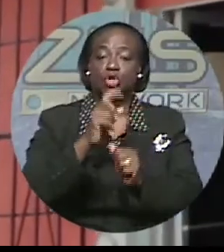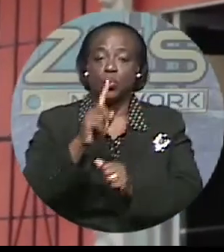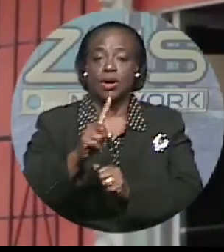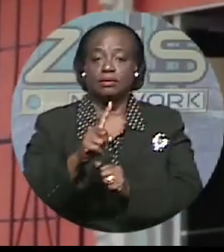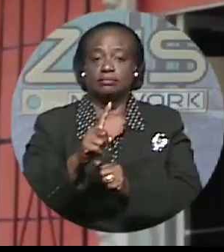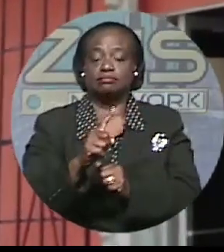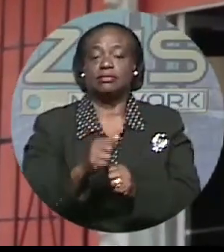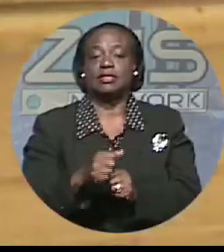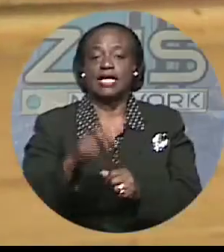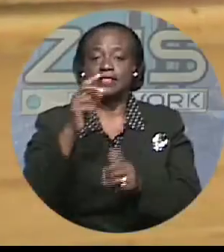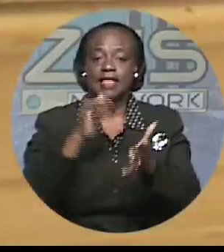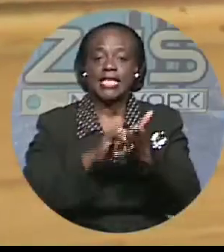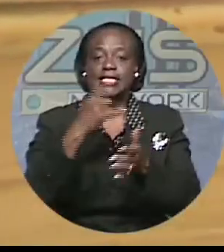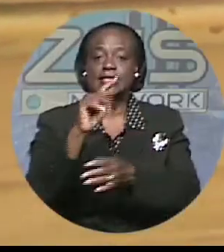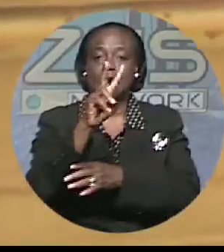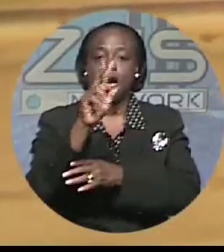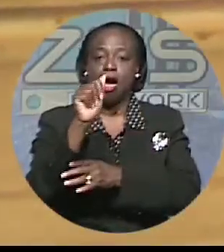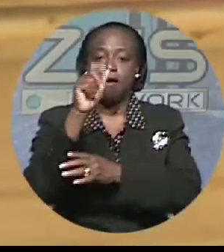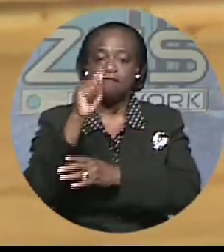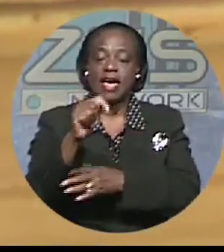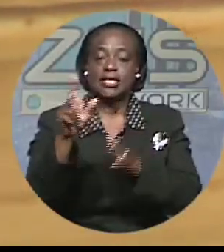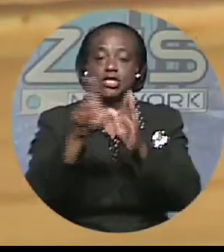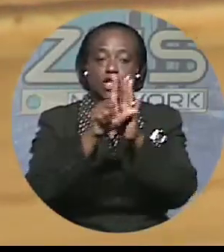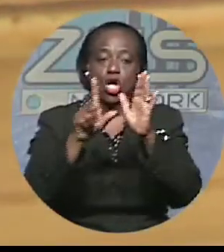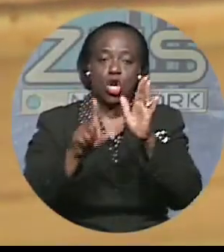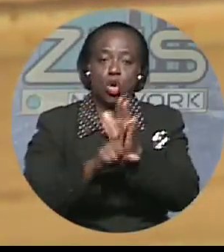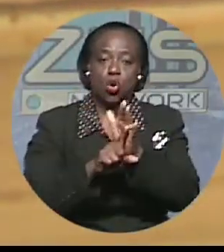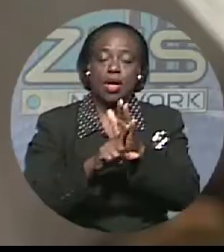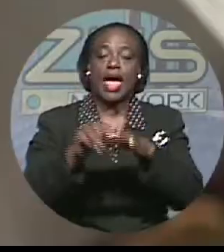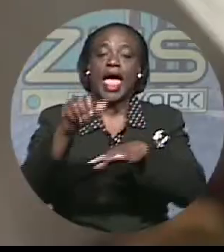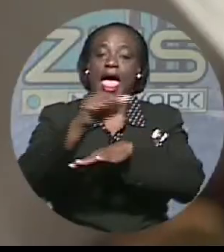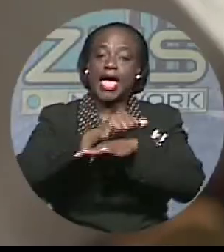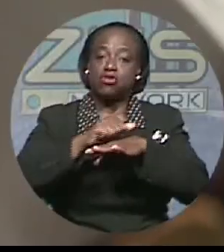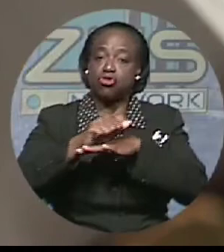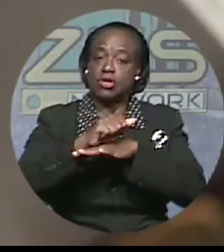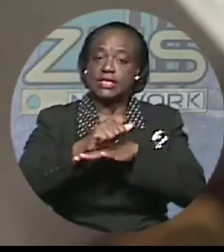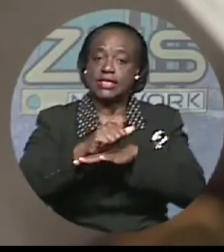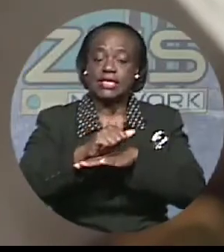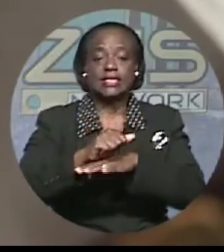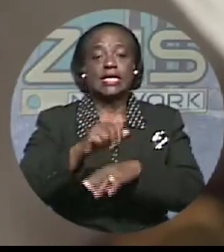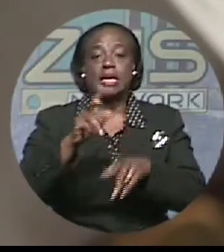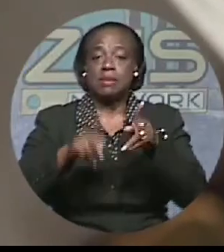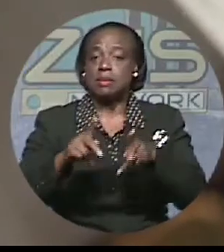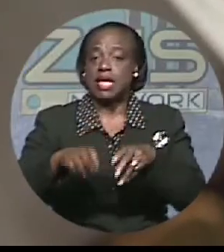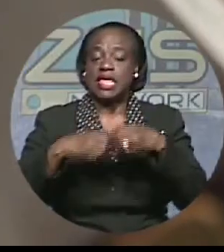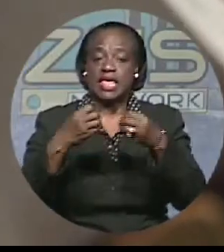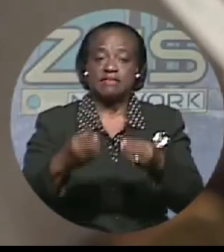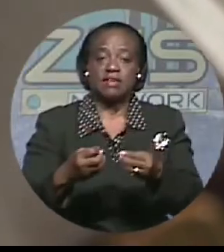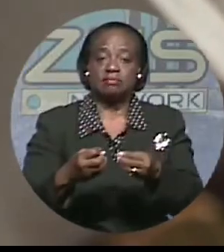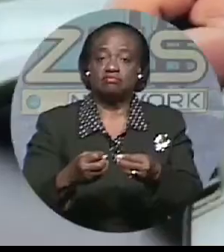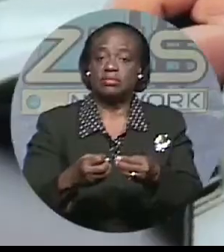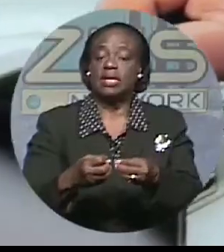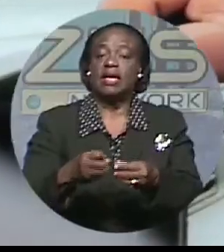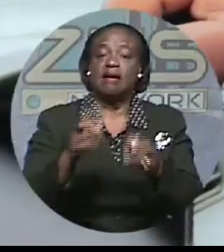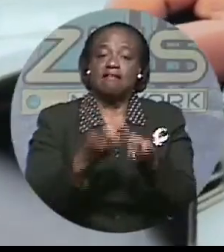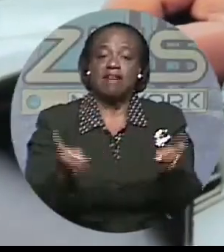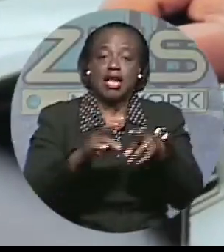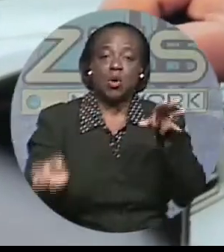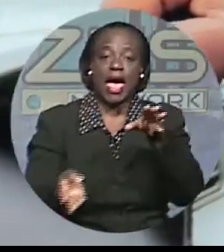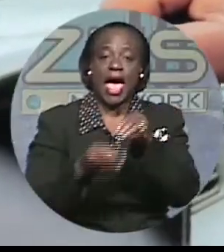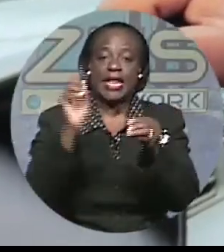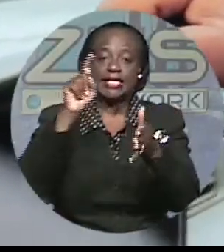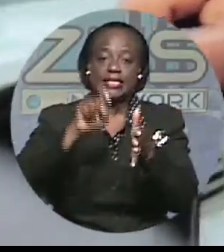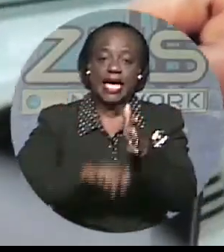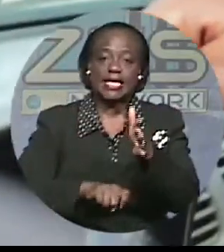what law. Androsians say merchants are unfairly giving value-added taxes a bad rap. It was